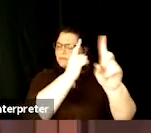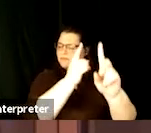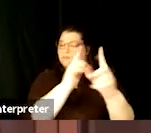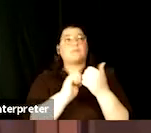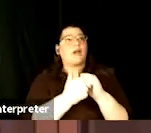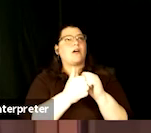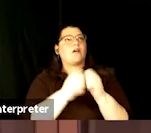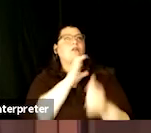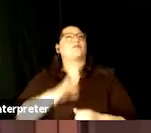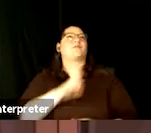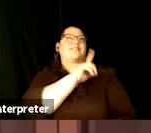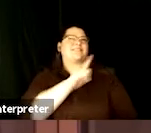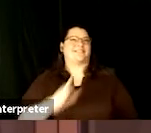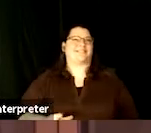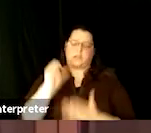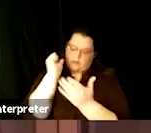Amen.